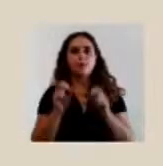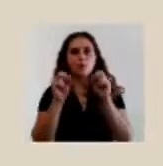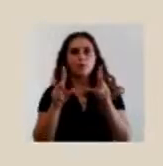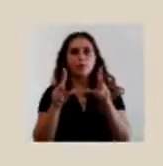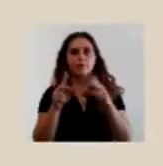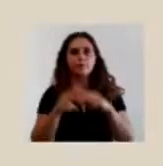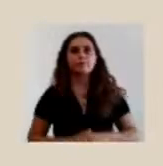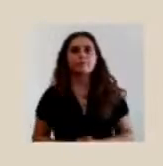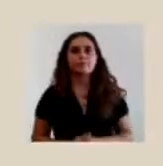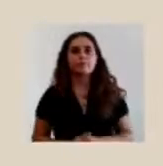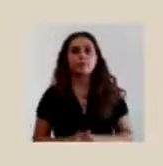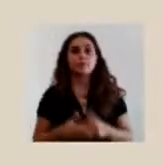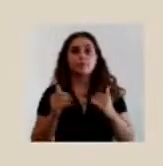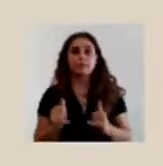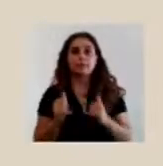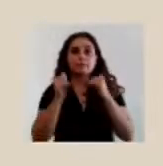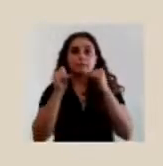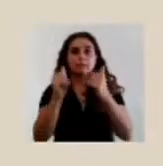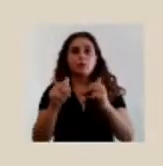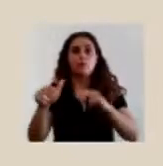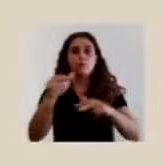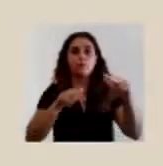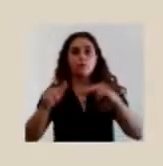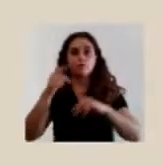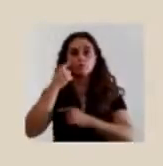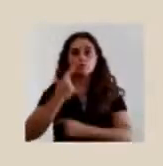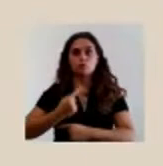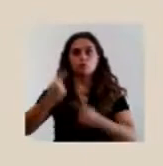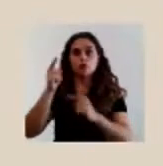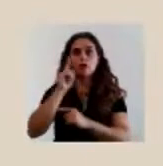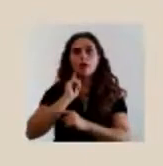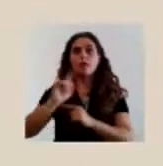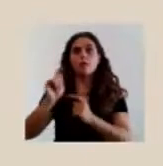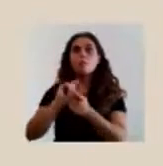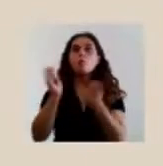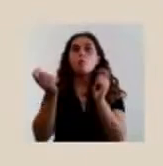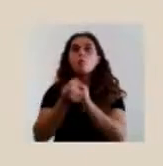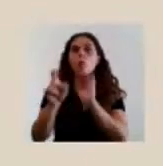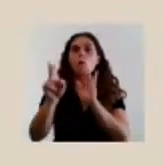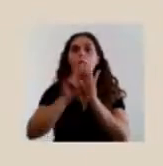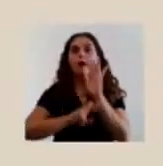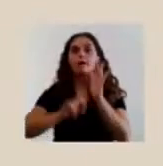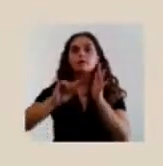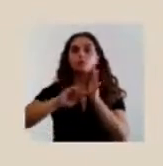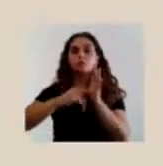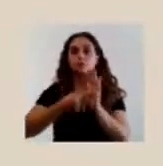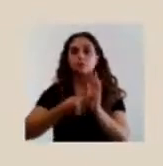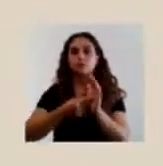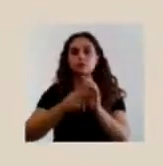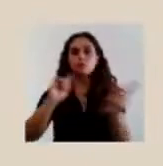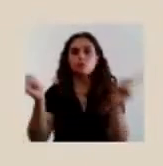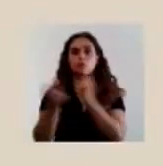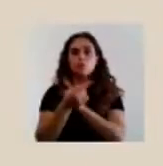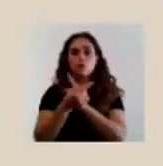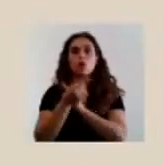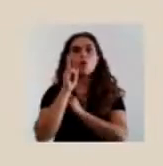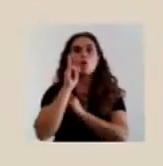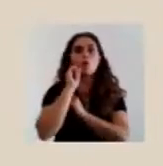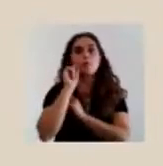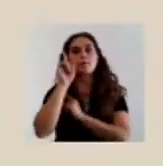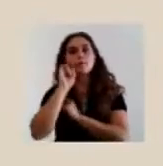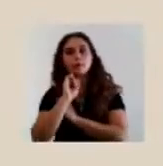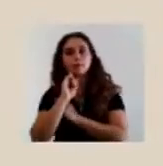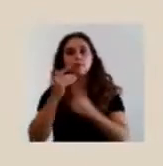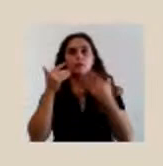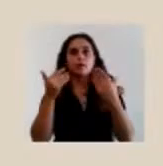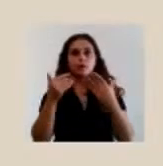Okay. Now in the next clip I will show you, she has changed the rules of the test by switching the genders. So